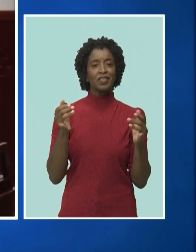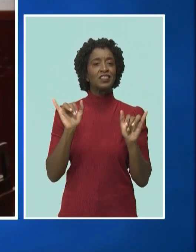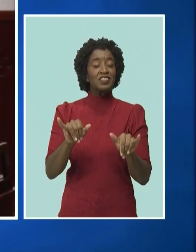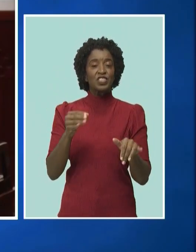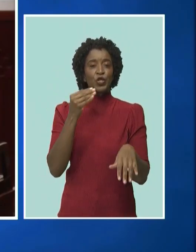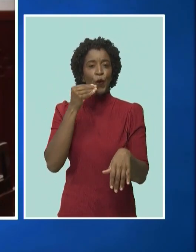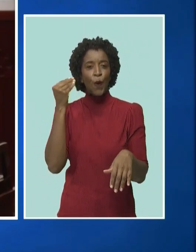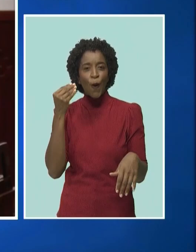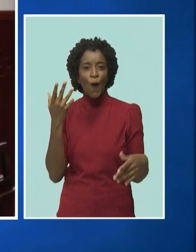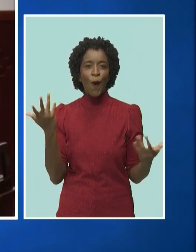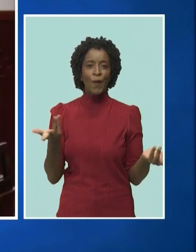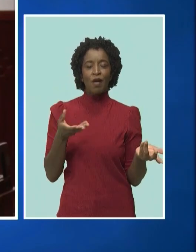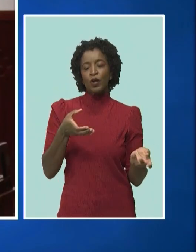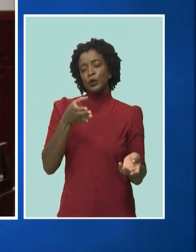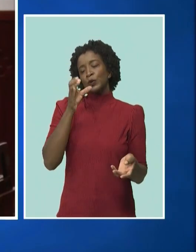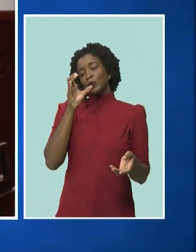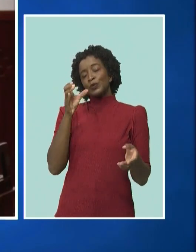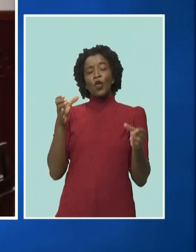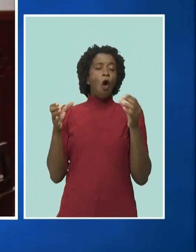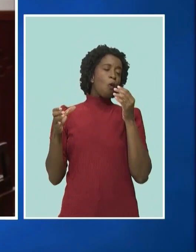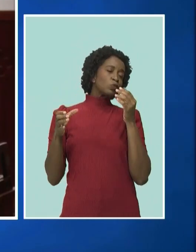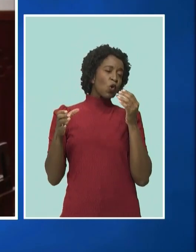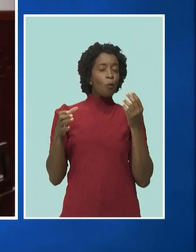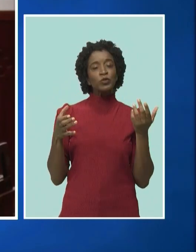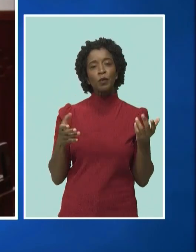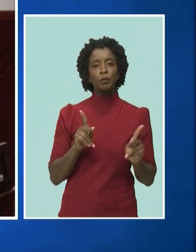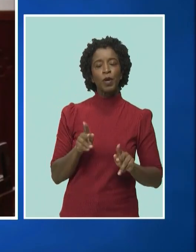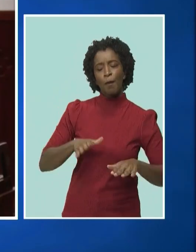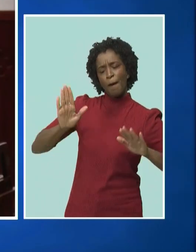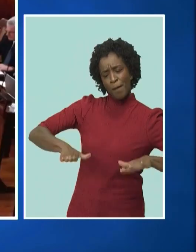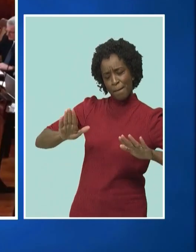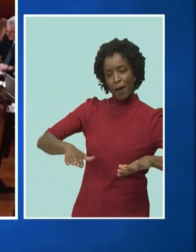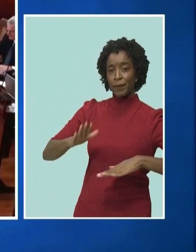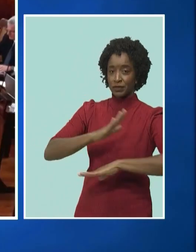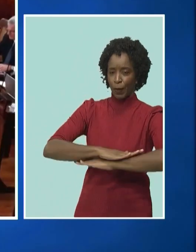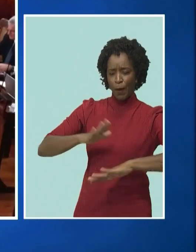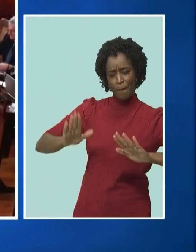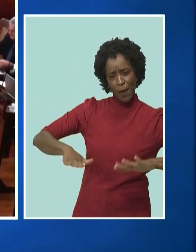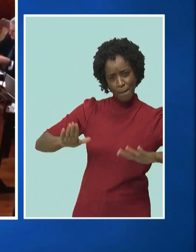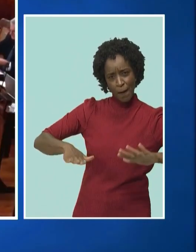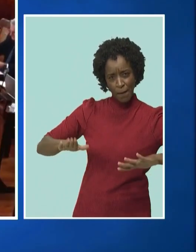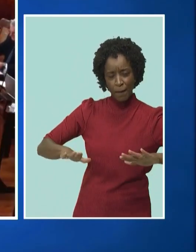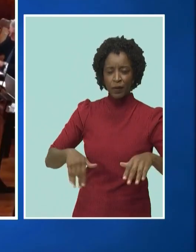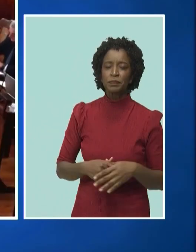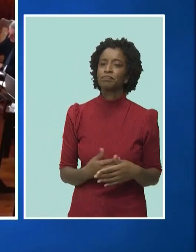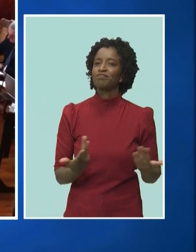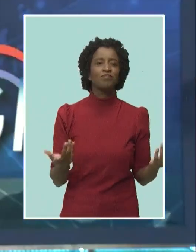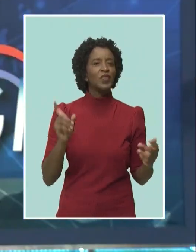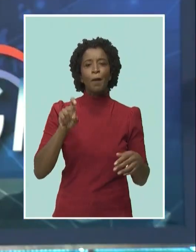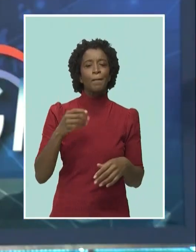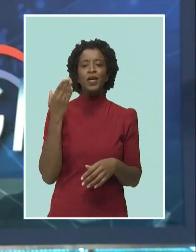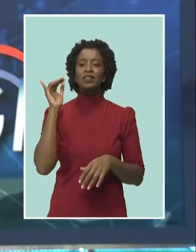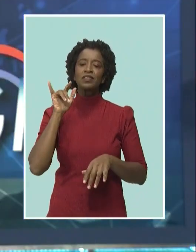our ham cutters. You have to be in the space fighting at the negotiating tables.